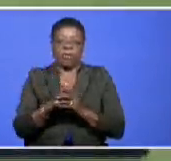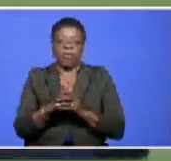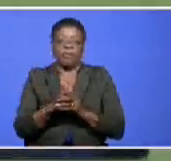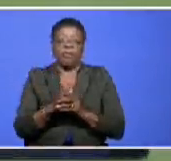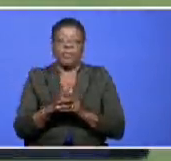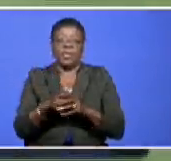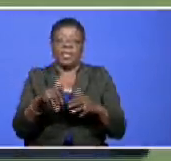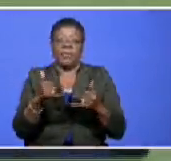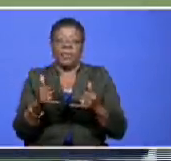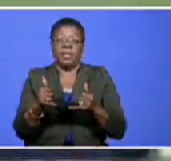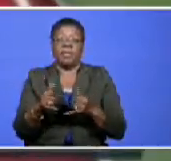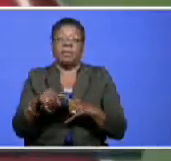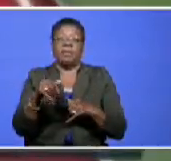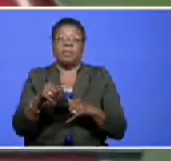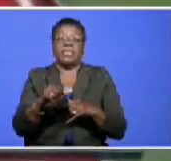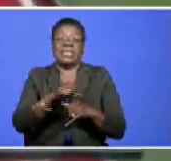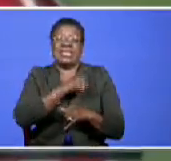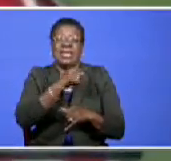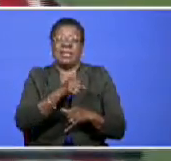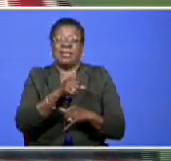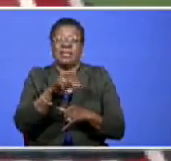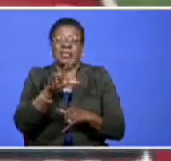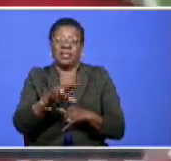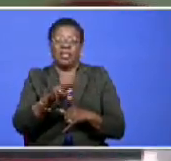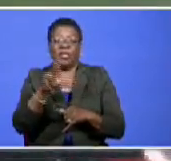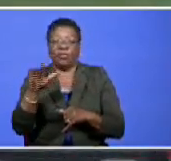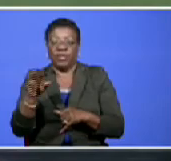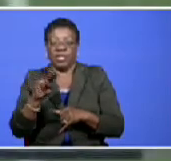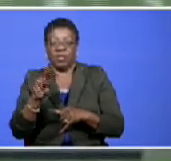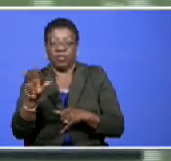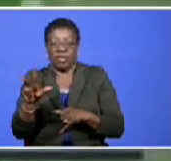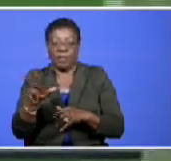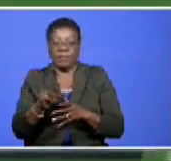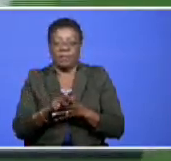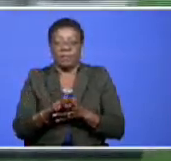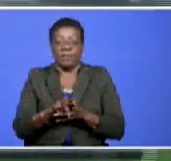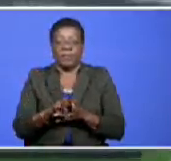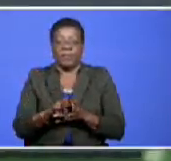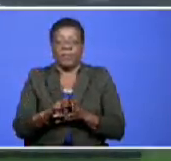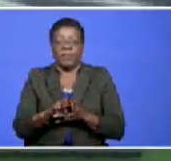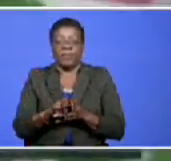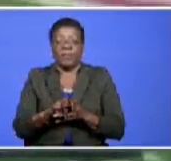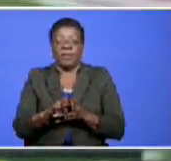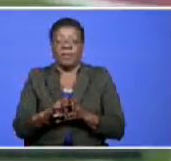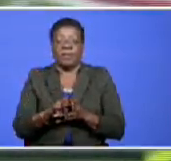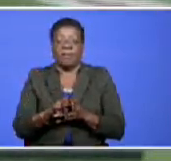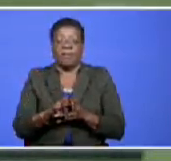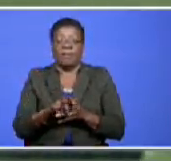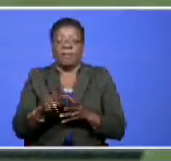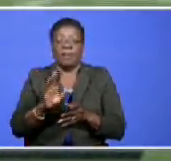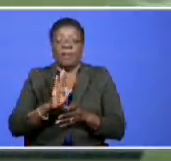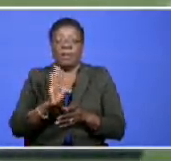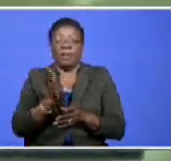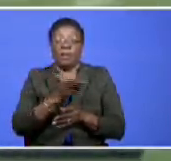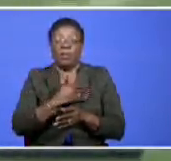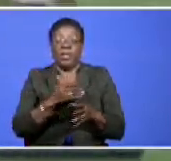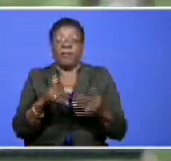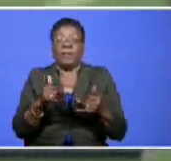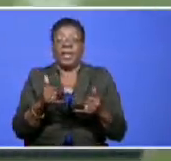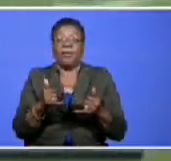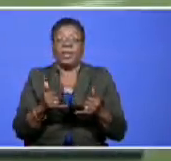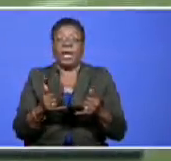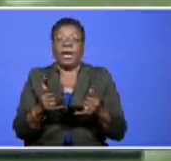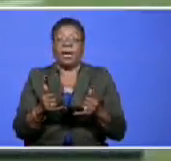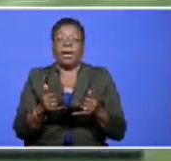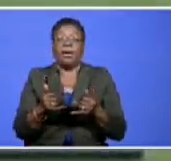Steelers 33-3. It was a good game. Offensively, I feel like we did our job. We executed the game plan, but like I said before, we